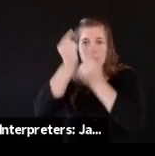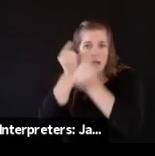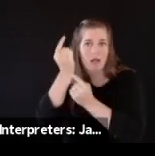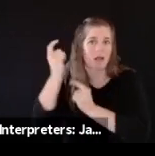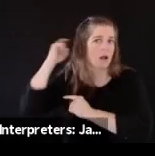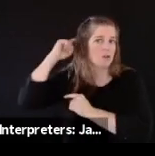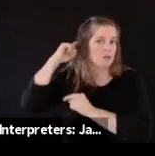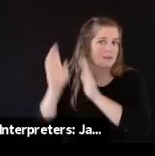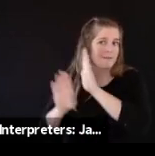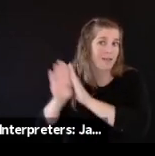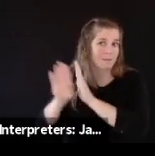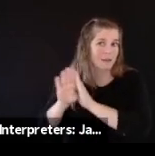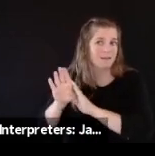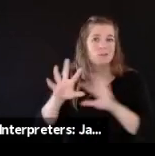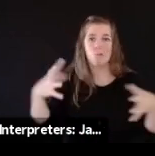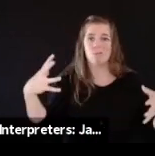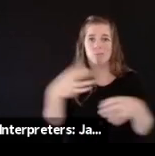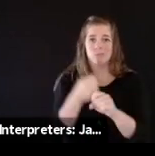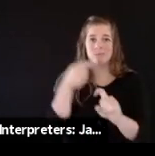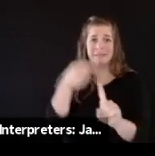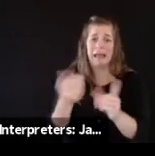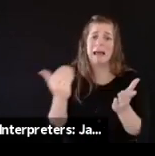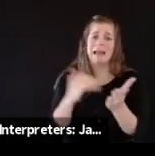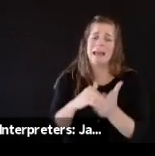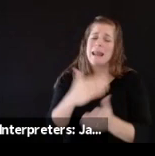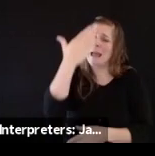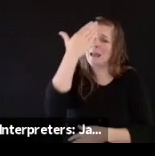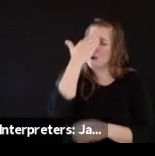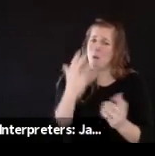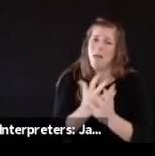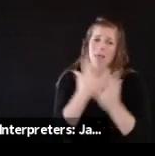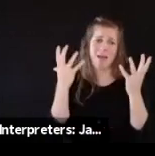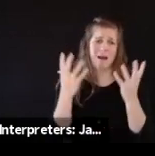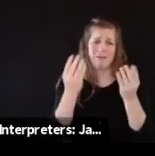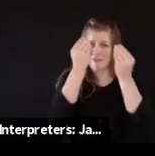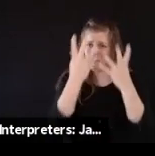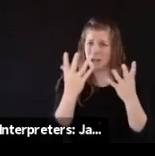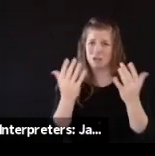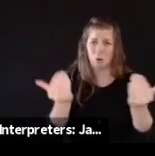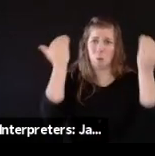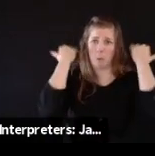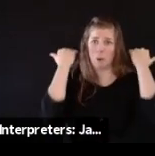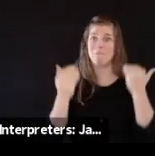okay? So again, I know that this is a lot of content. We might be going at